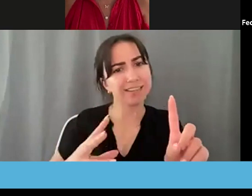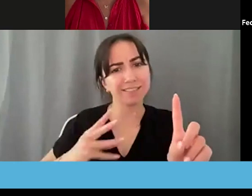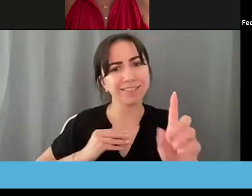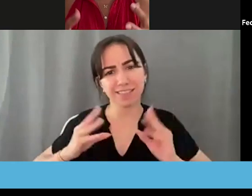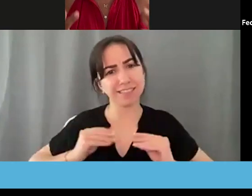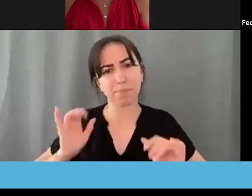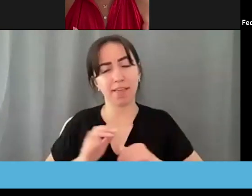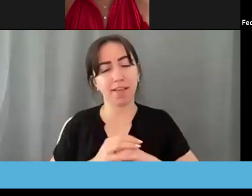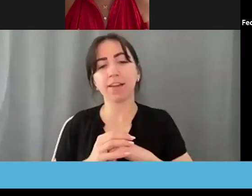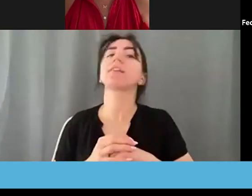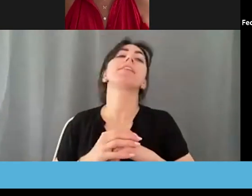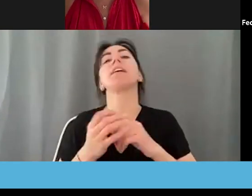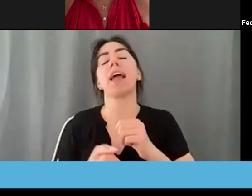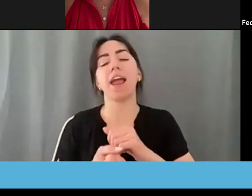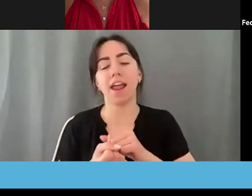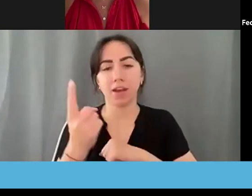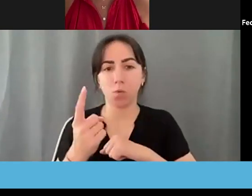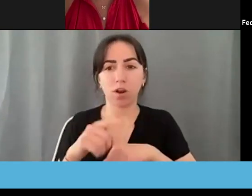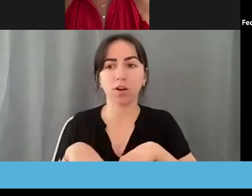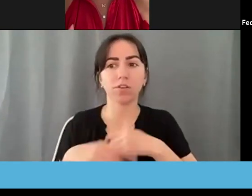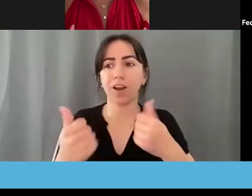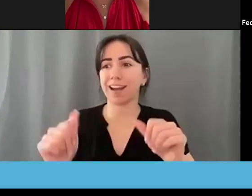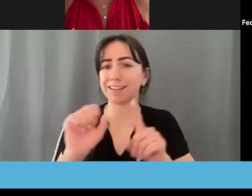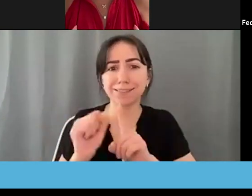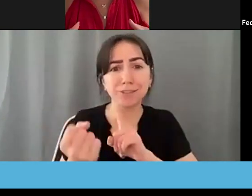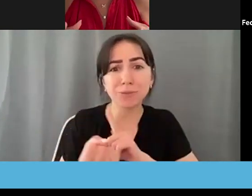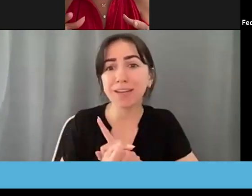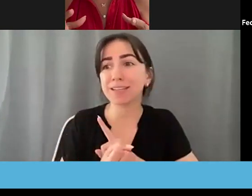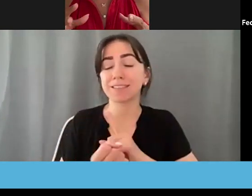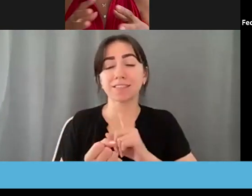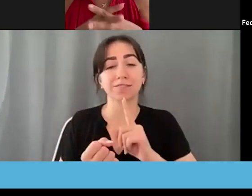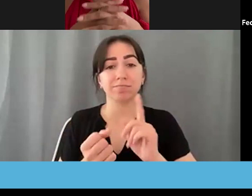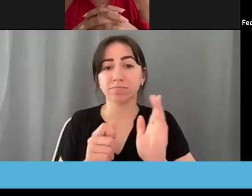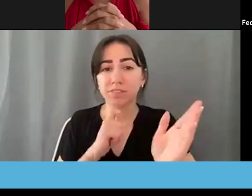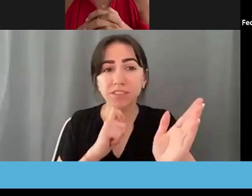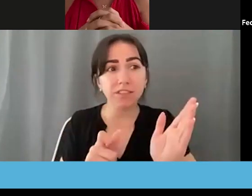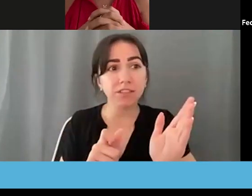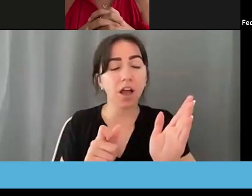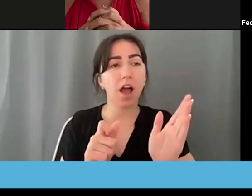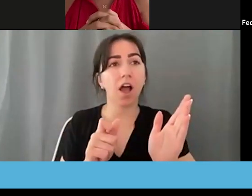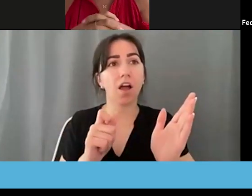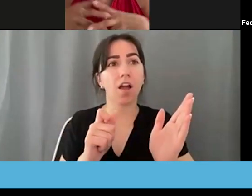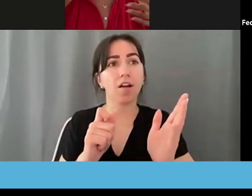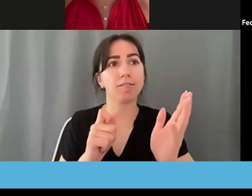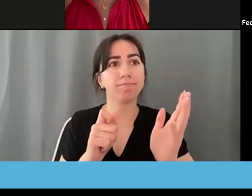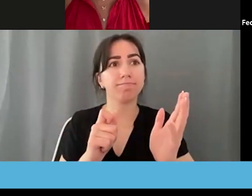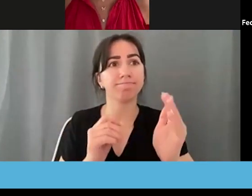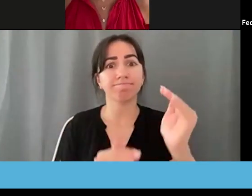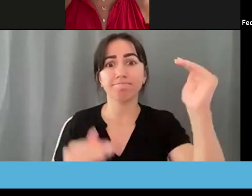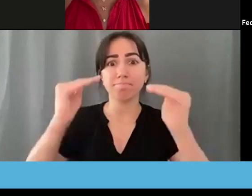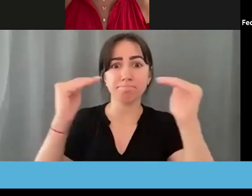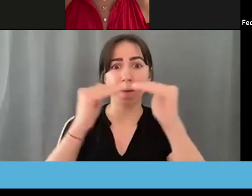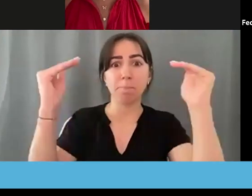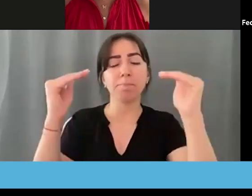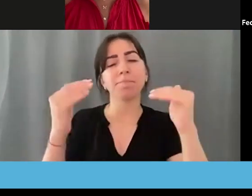And anyone or anything or any situation that doesn't meet you at that place, let it fall to